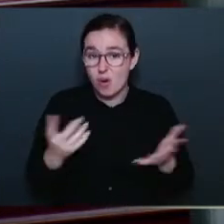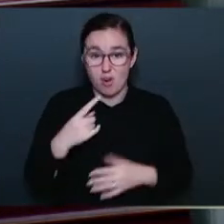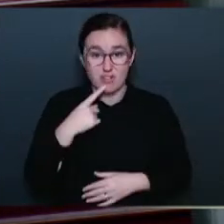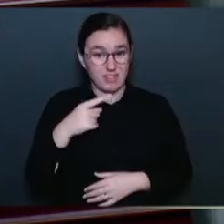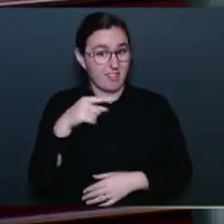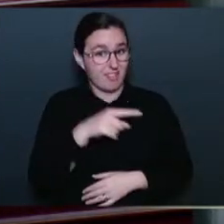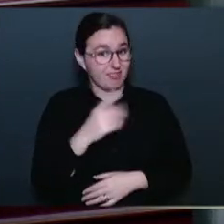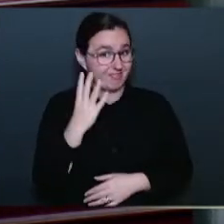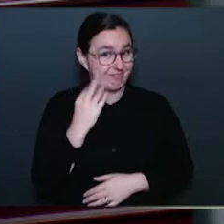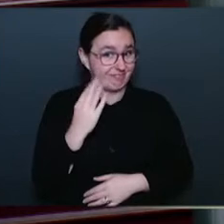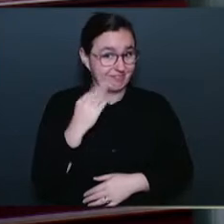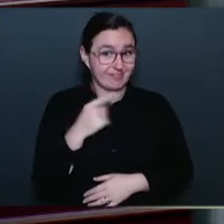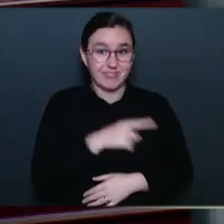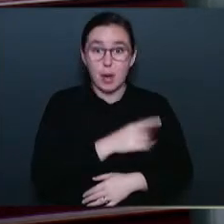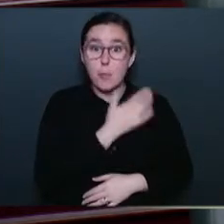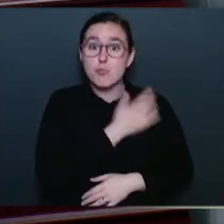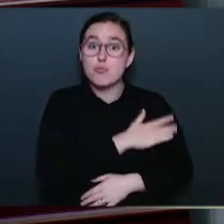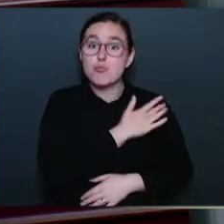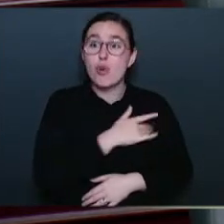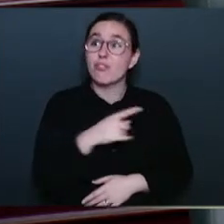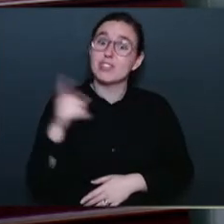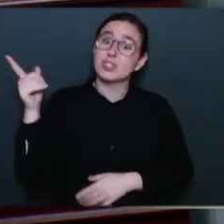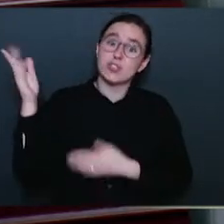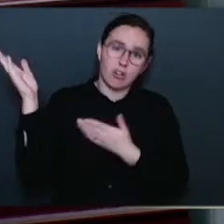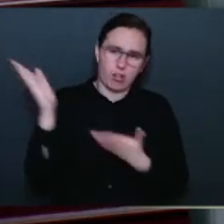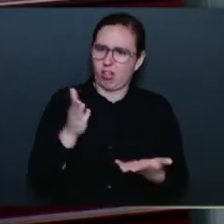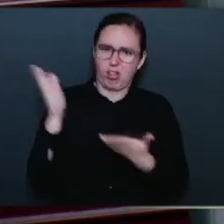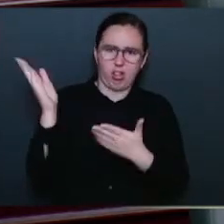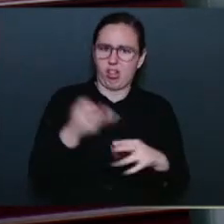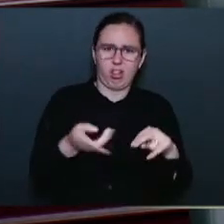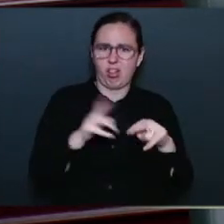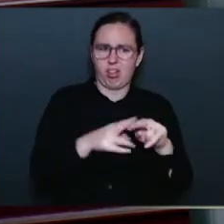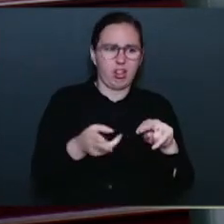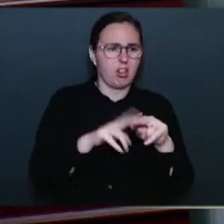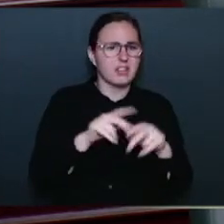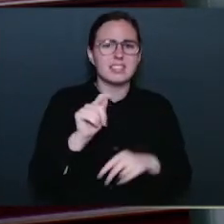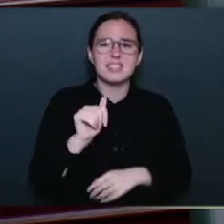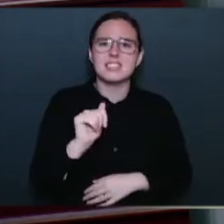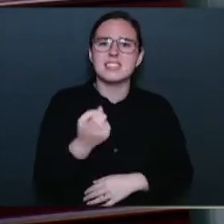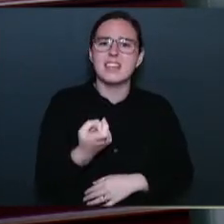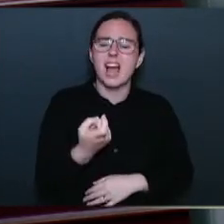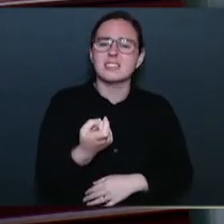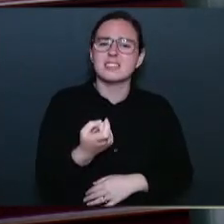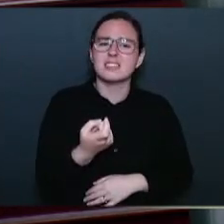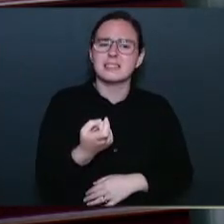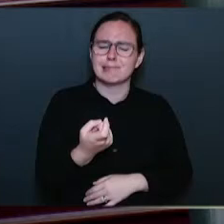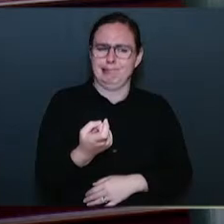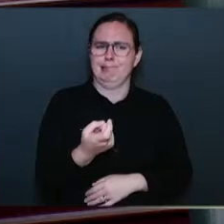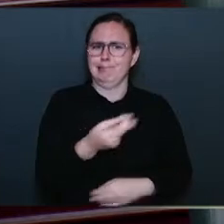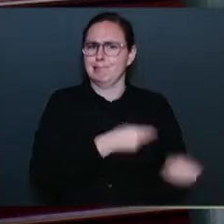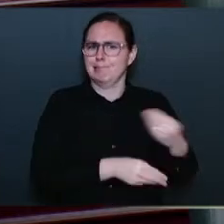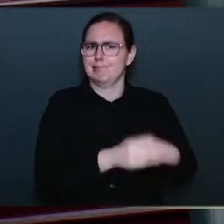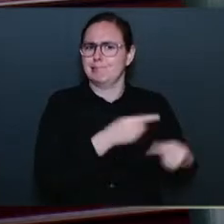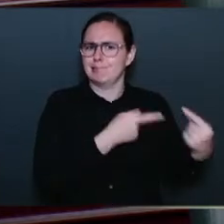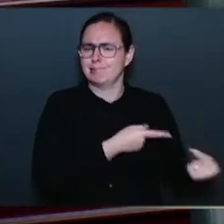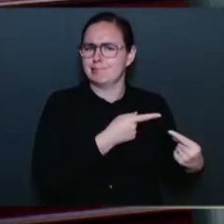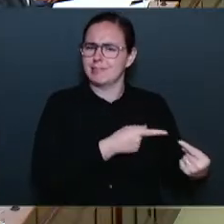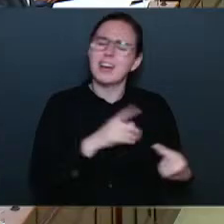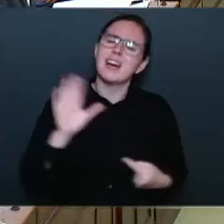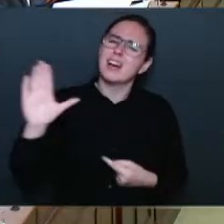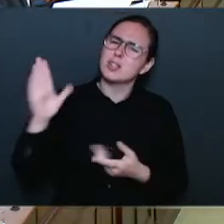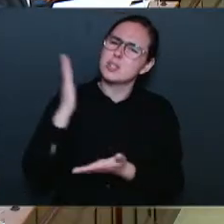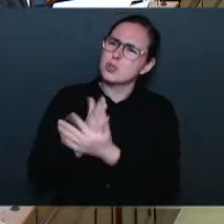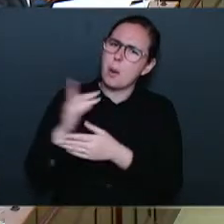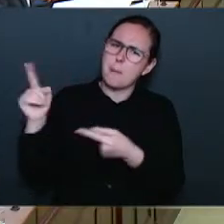or another end quote what will it take the Finance Minister to stop hammering Alberta Mountain communities with higher costs and higher